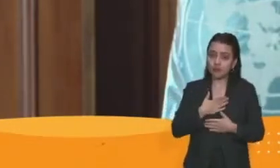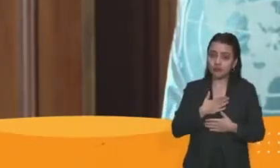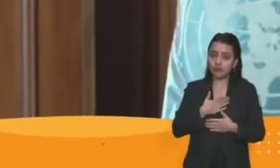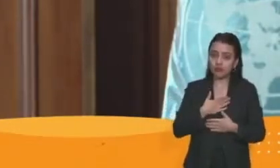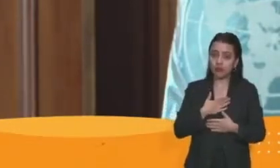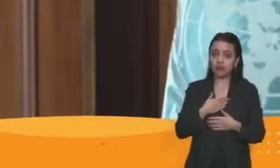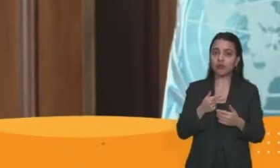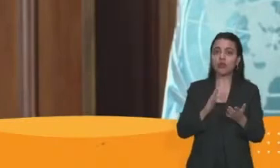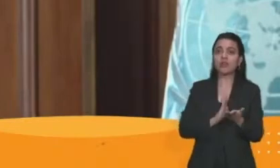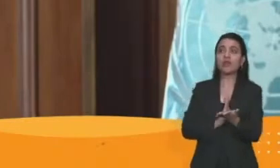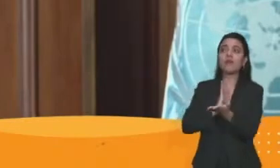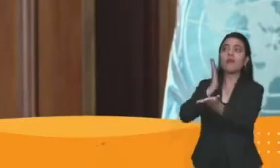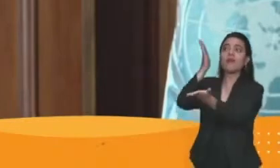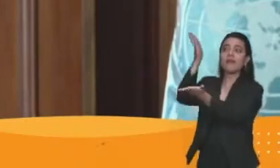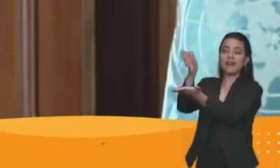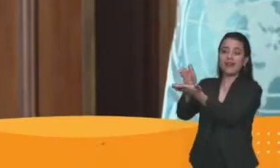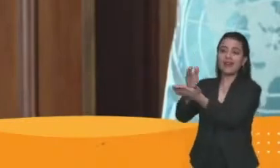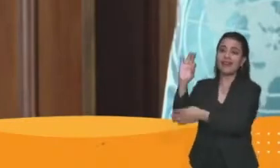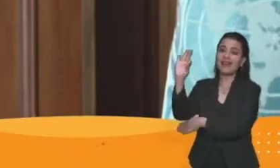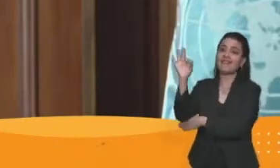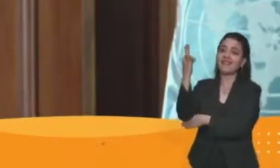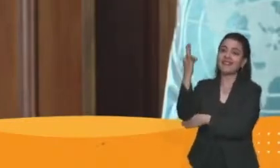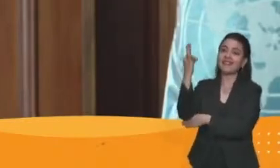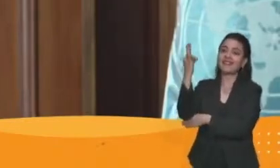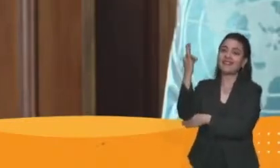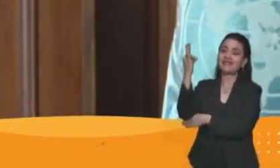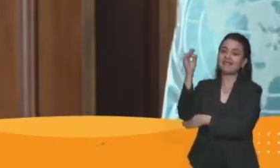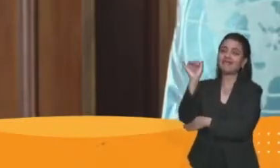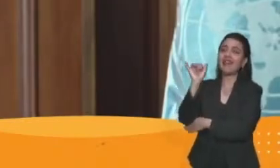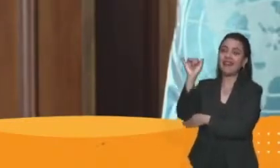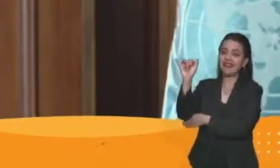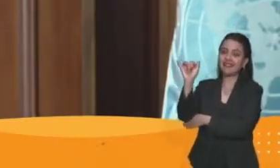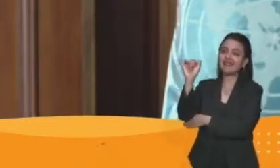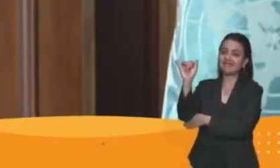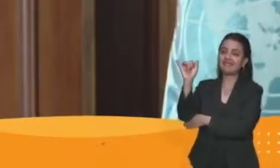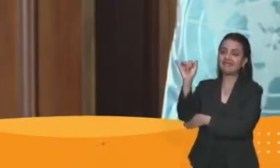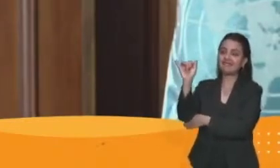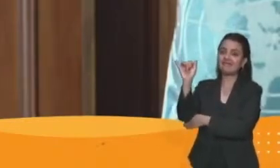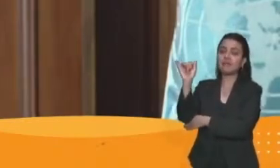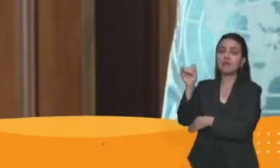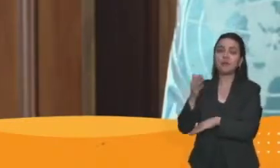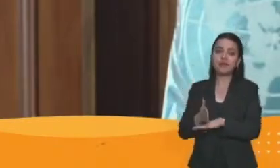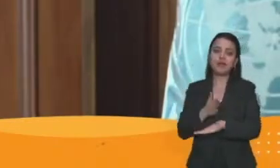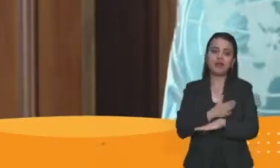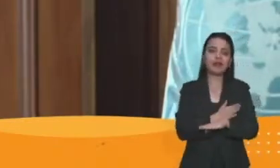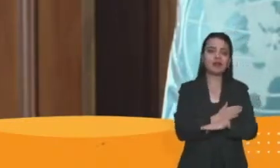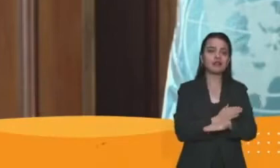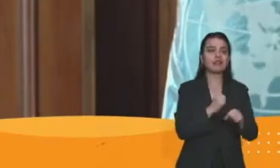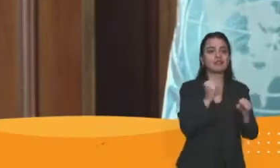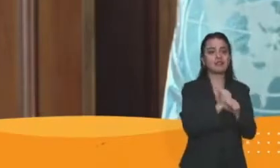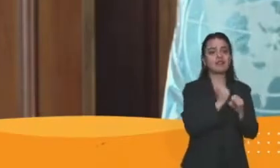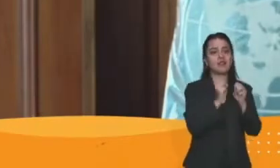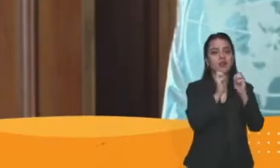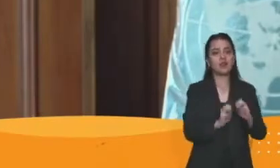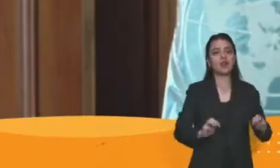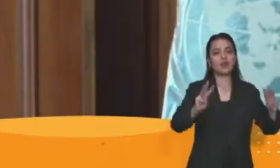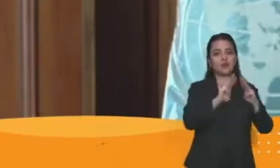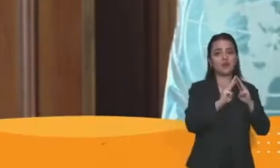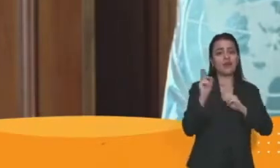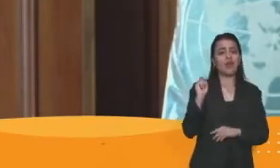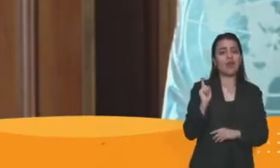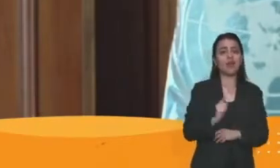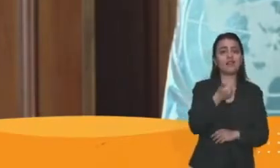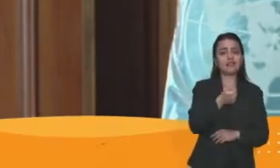to retire in my country, France, after 13 years of work with the organization. I would like to thank